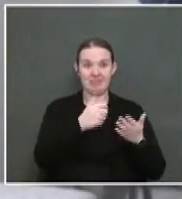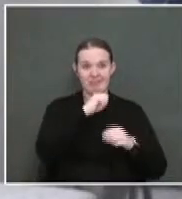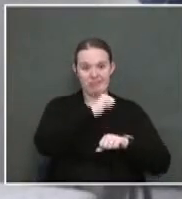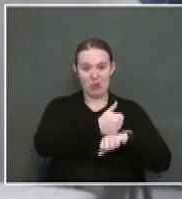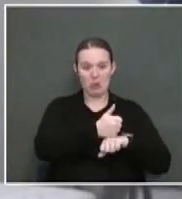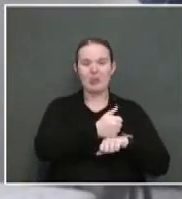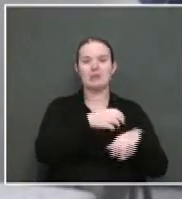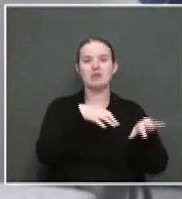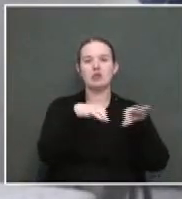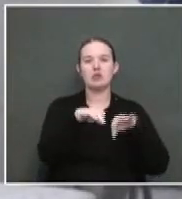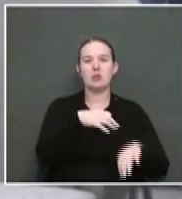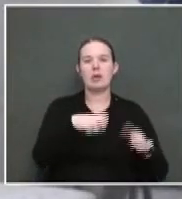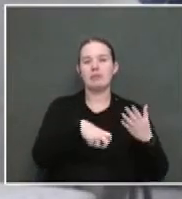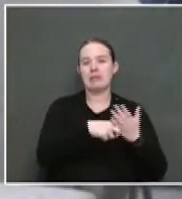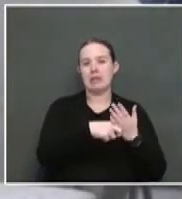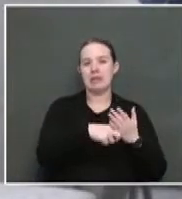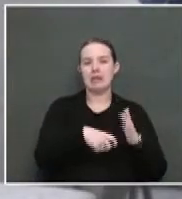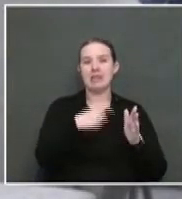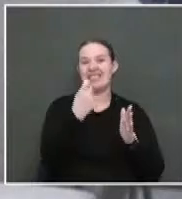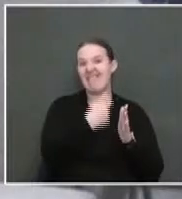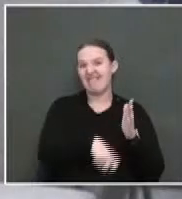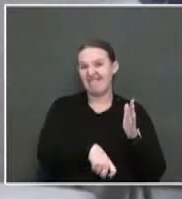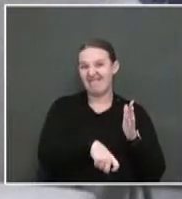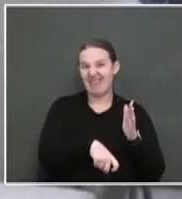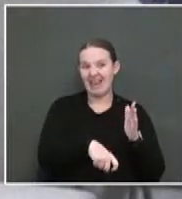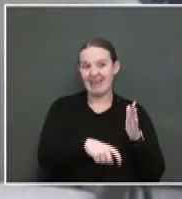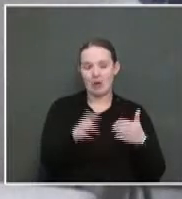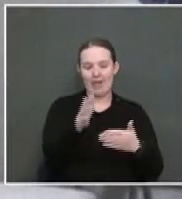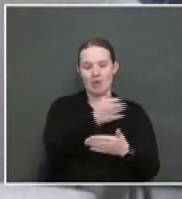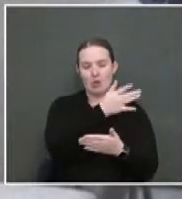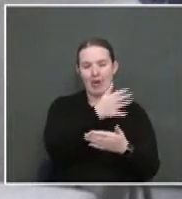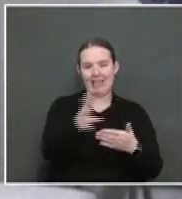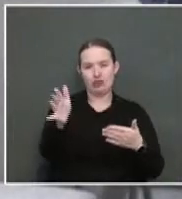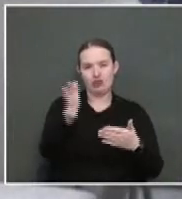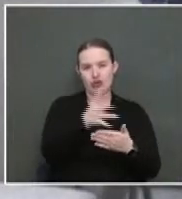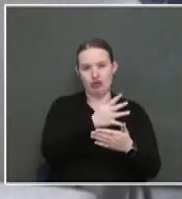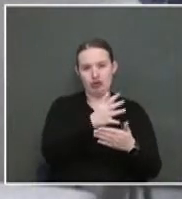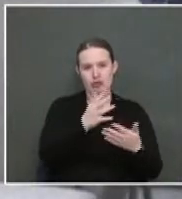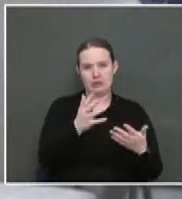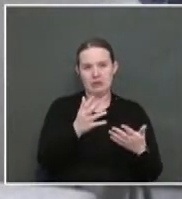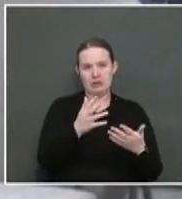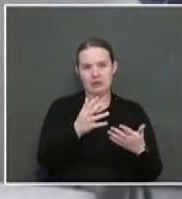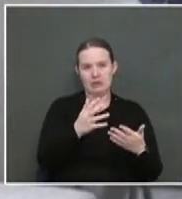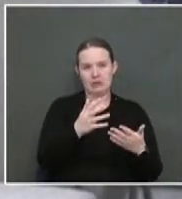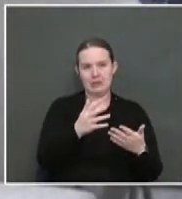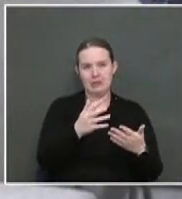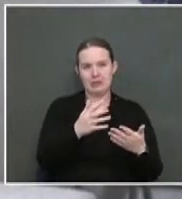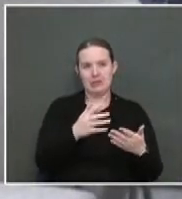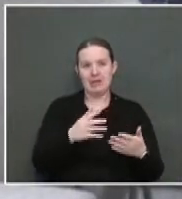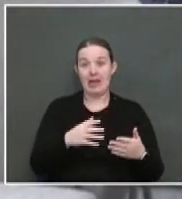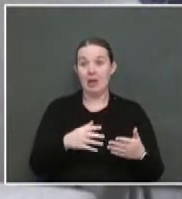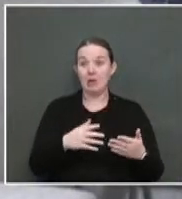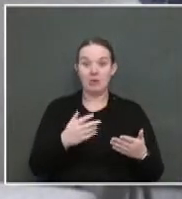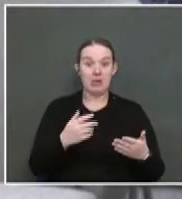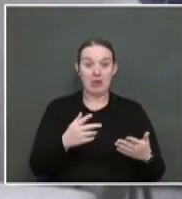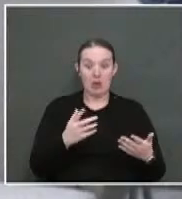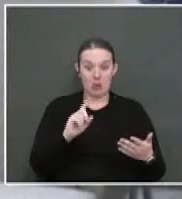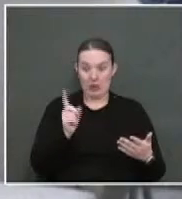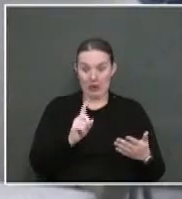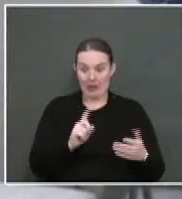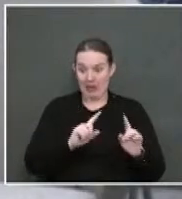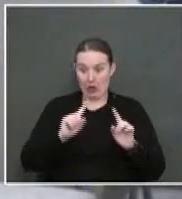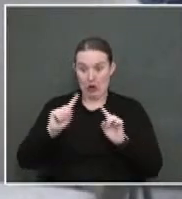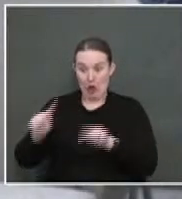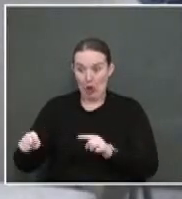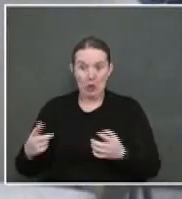penalties. Typically on that signage, it'll say fine, and it'll have the range of that fine. Displacement concerns, I understand that,